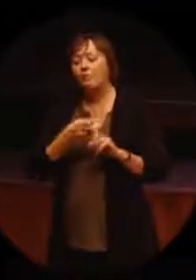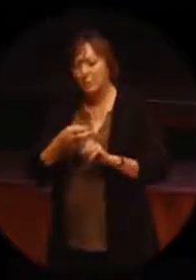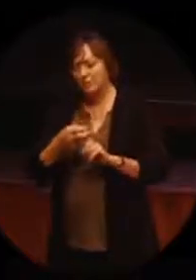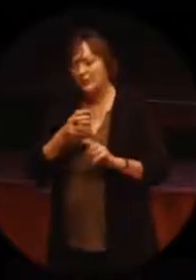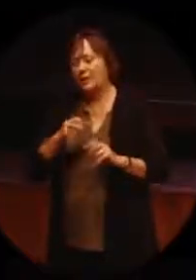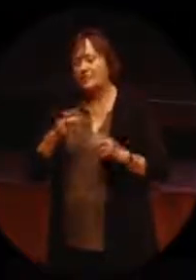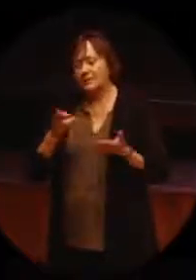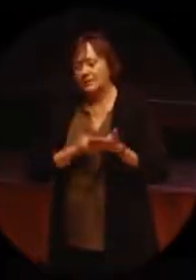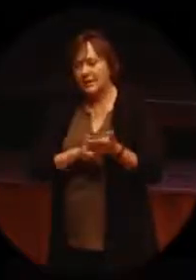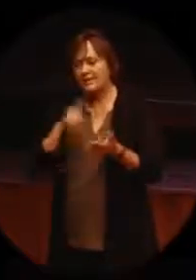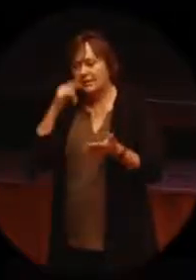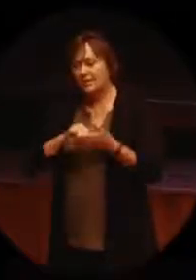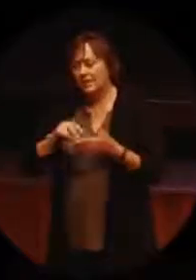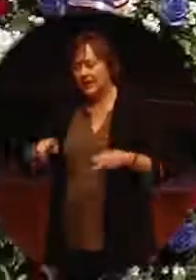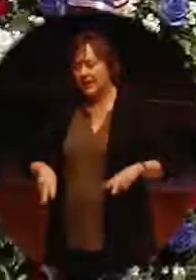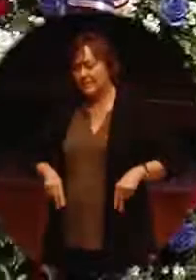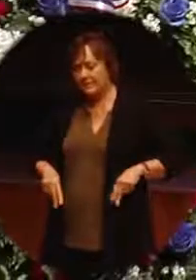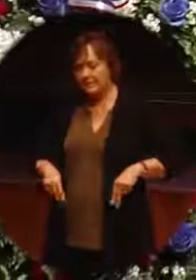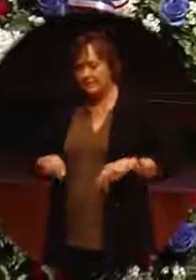recruiter, signed up for the Navy.